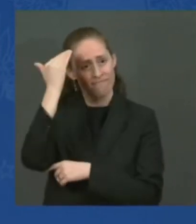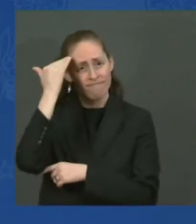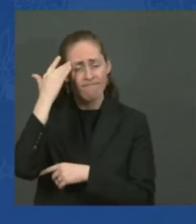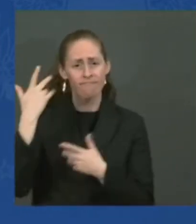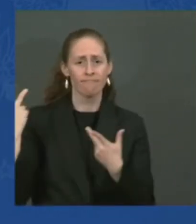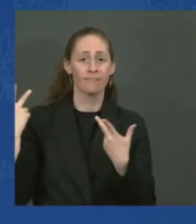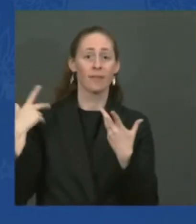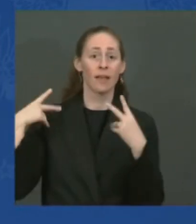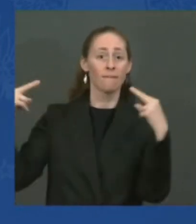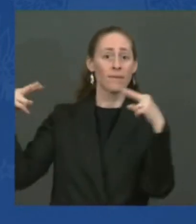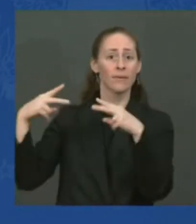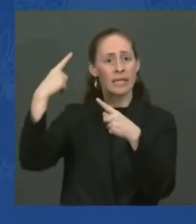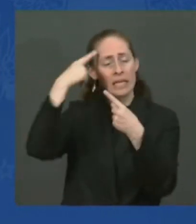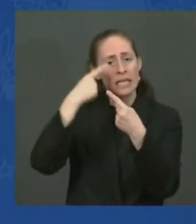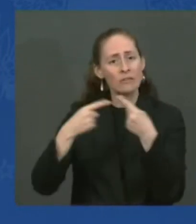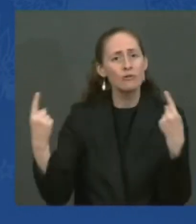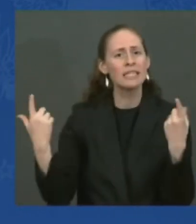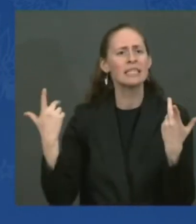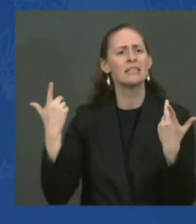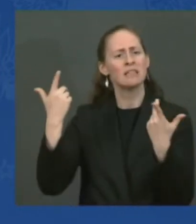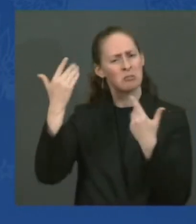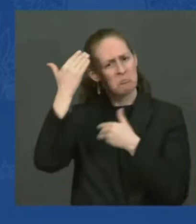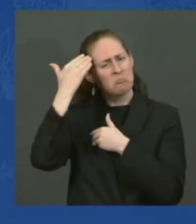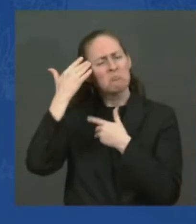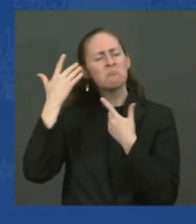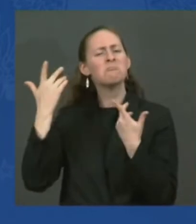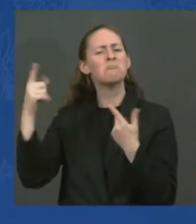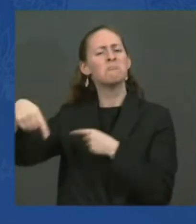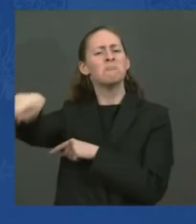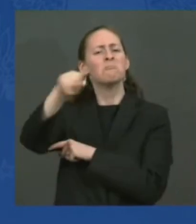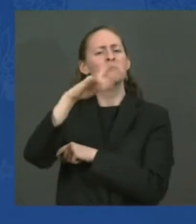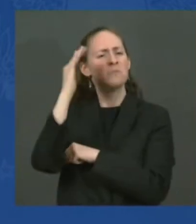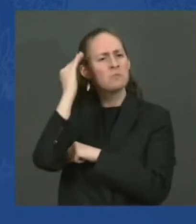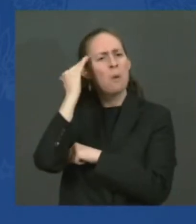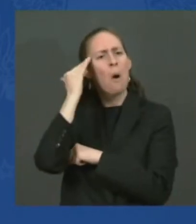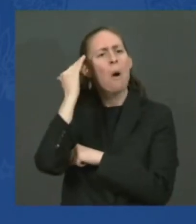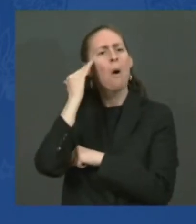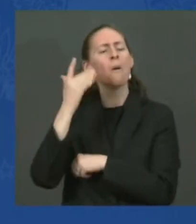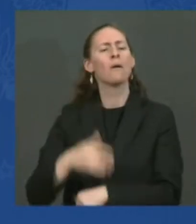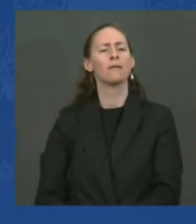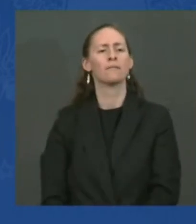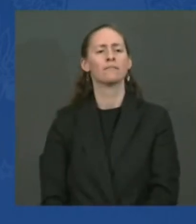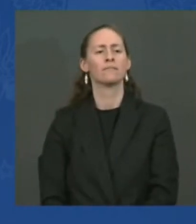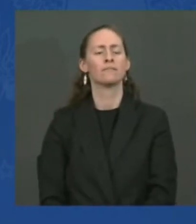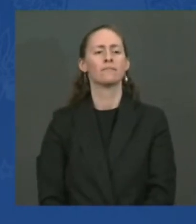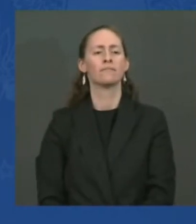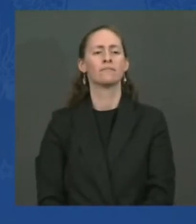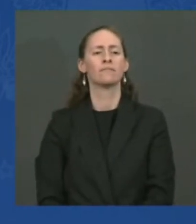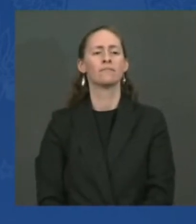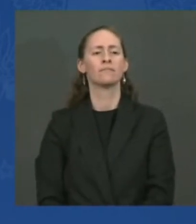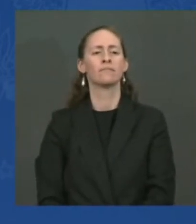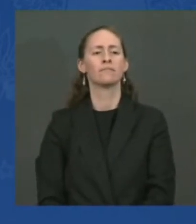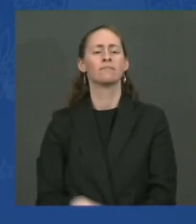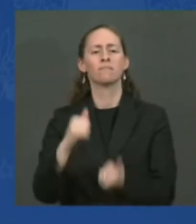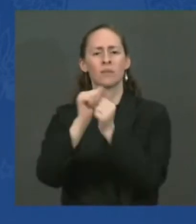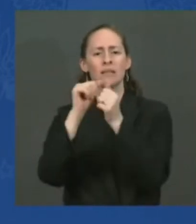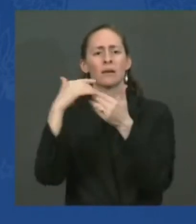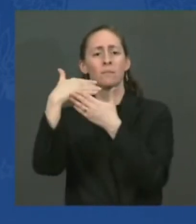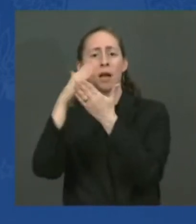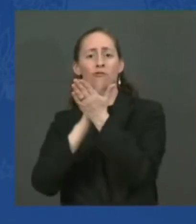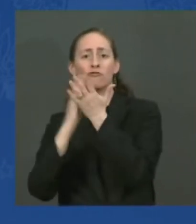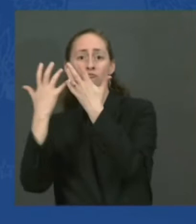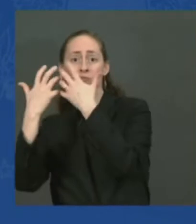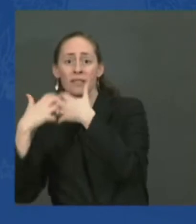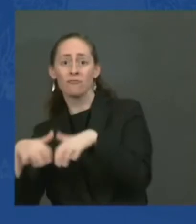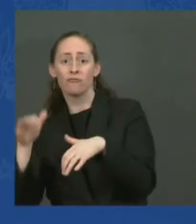other priority you have, the reconciliation bill, but I think we can both agree that this infrastructure